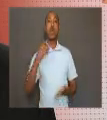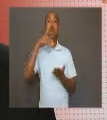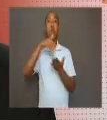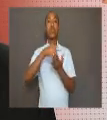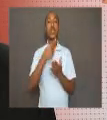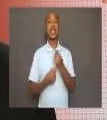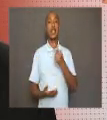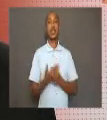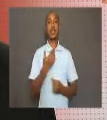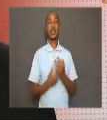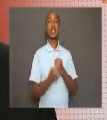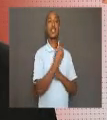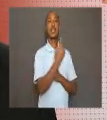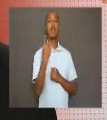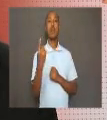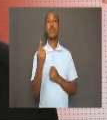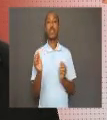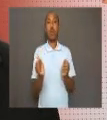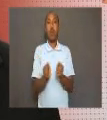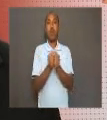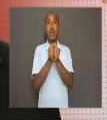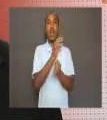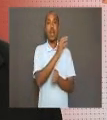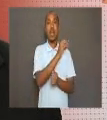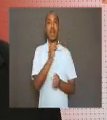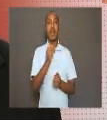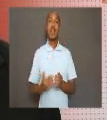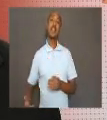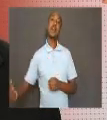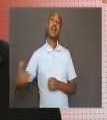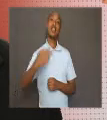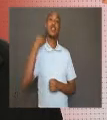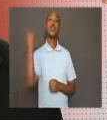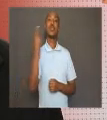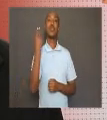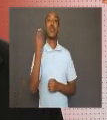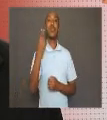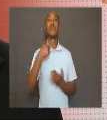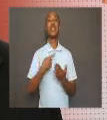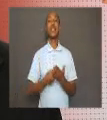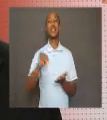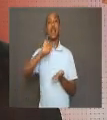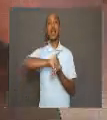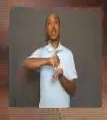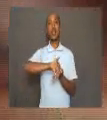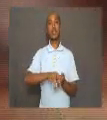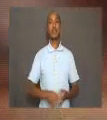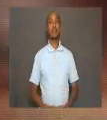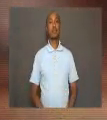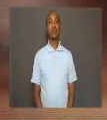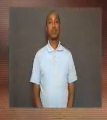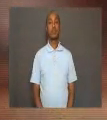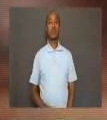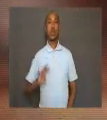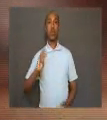also discuss some of the common and indirect uses of these salts.